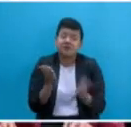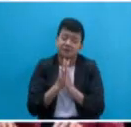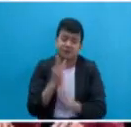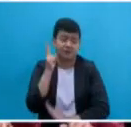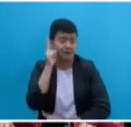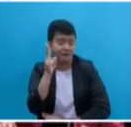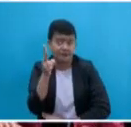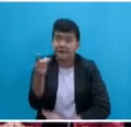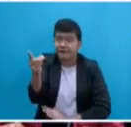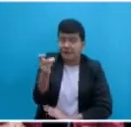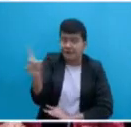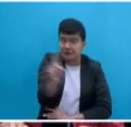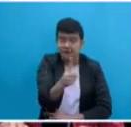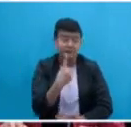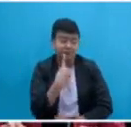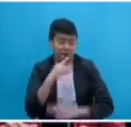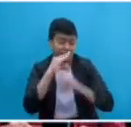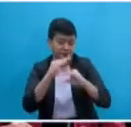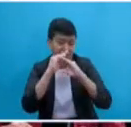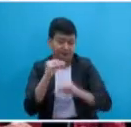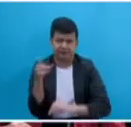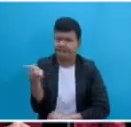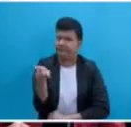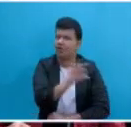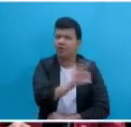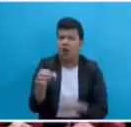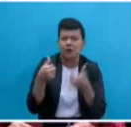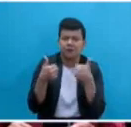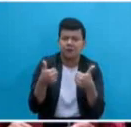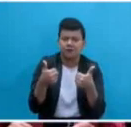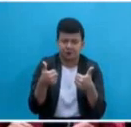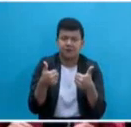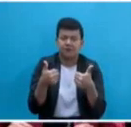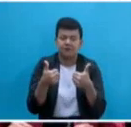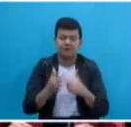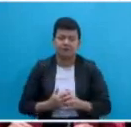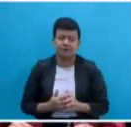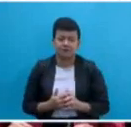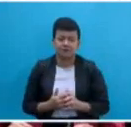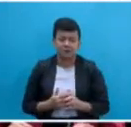not a gracious one, and as a true patriot of Fiji, I must